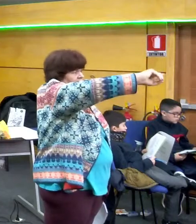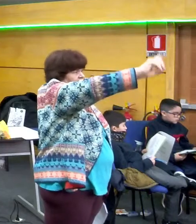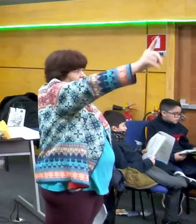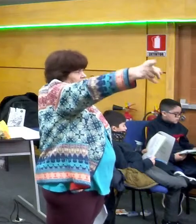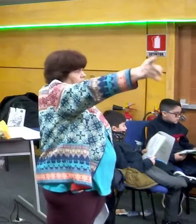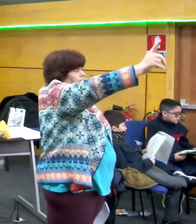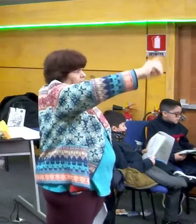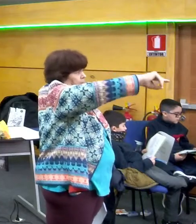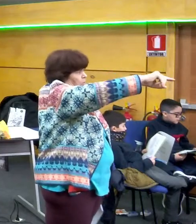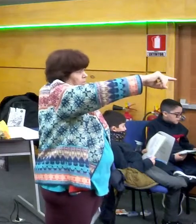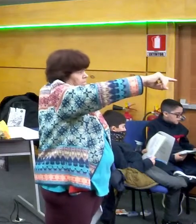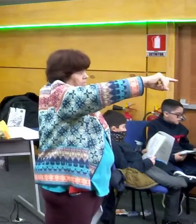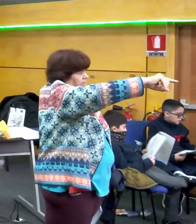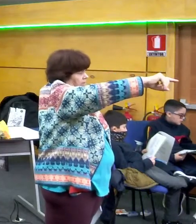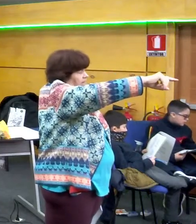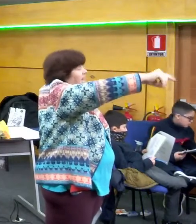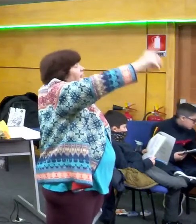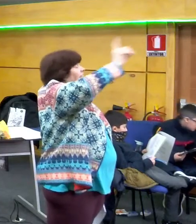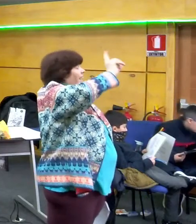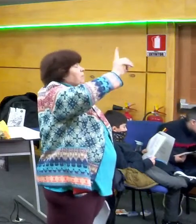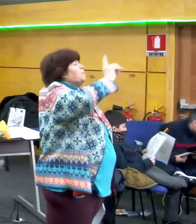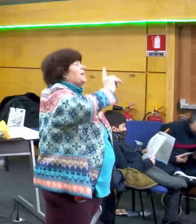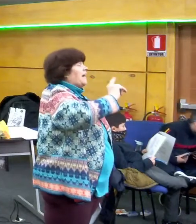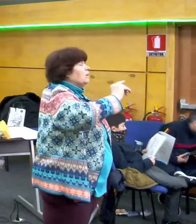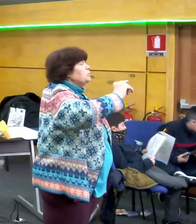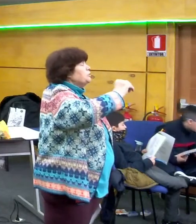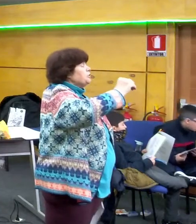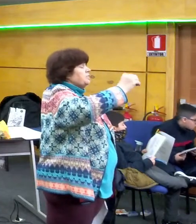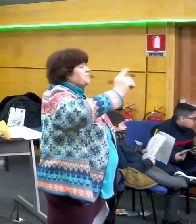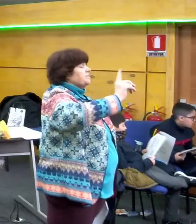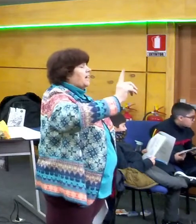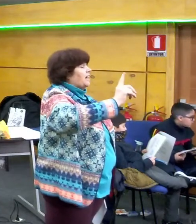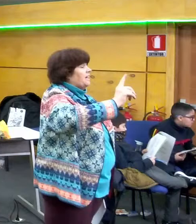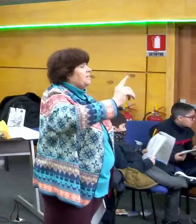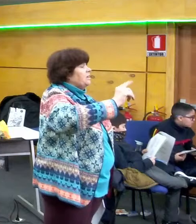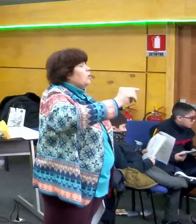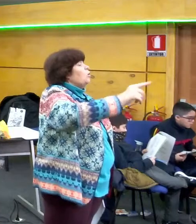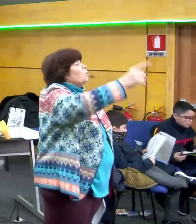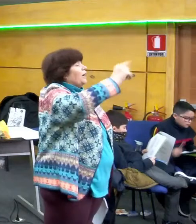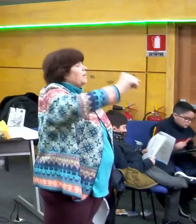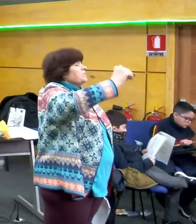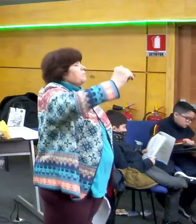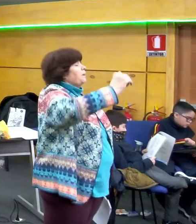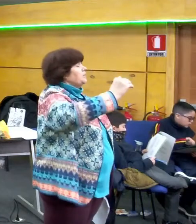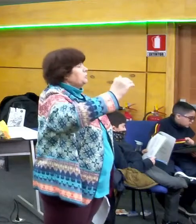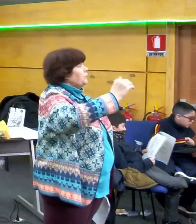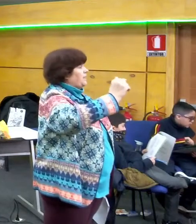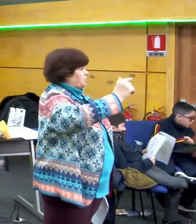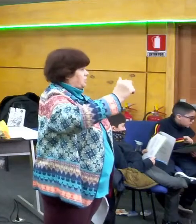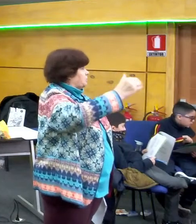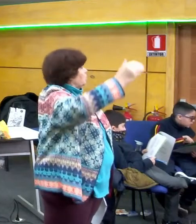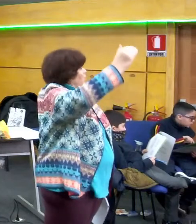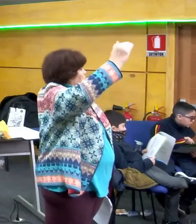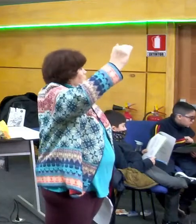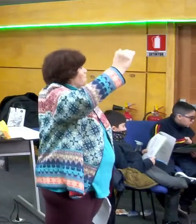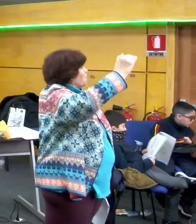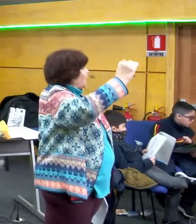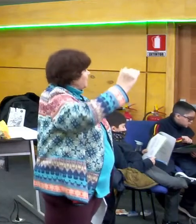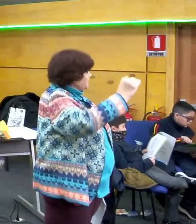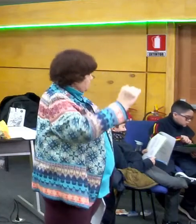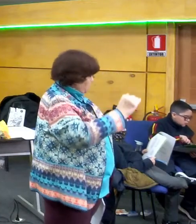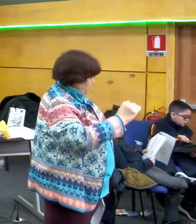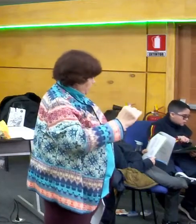Everybody has to have a poem. And by now you should decide where's the punctuation. So when